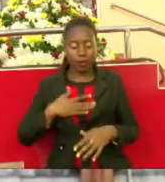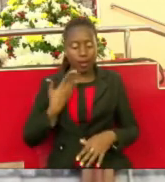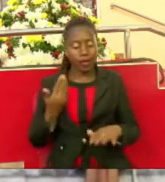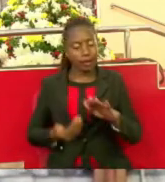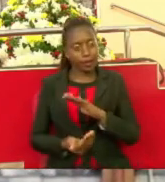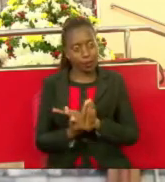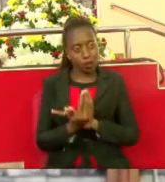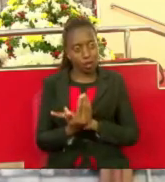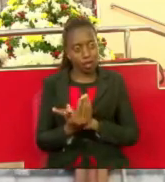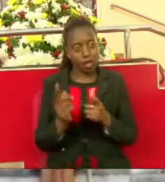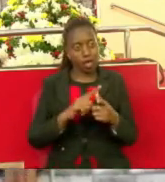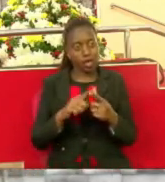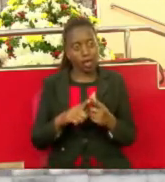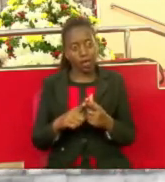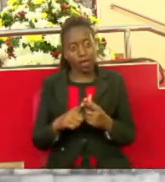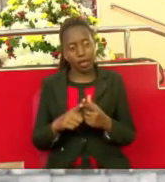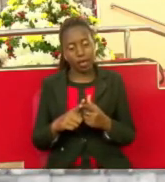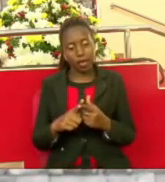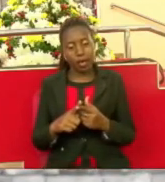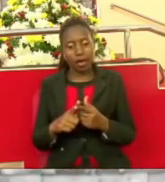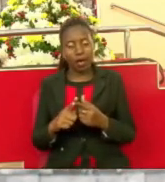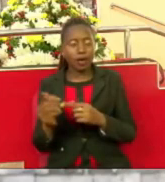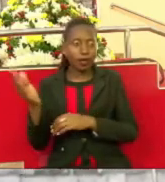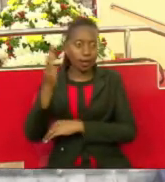Then in the evening, they come with a bus.